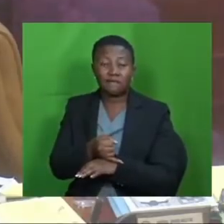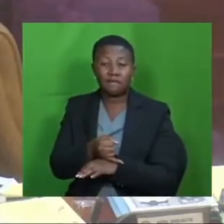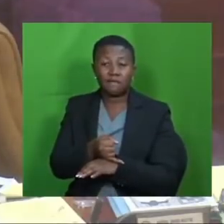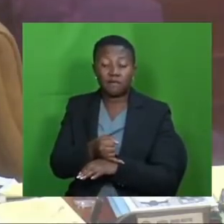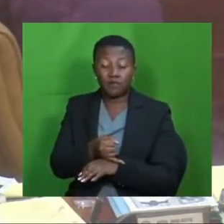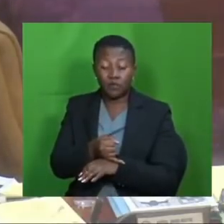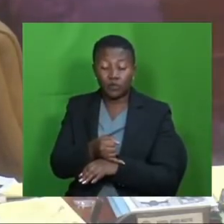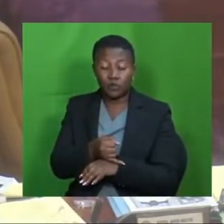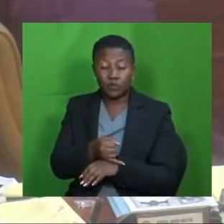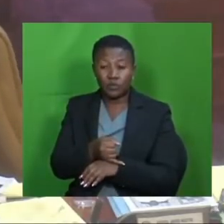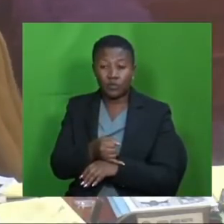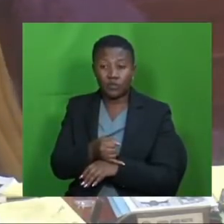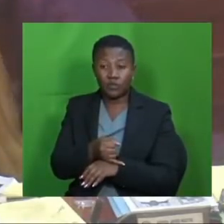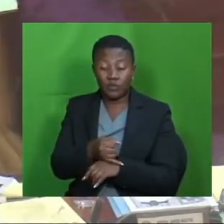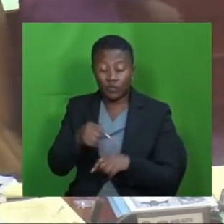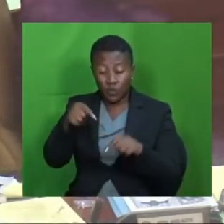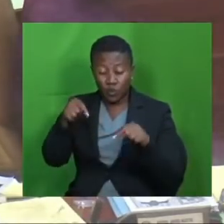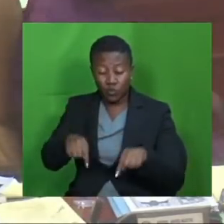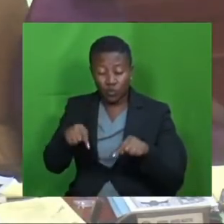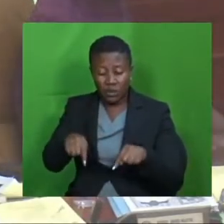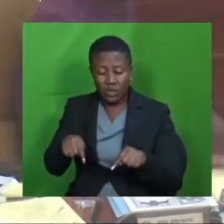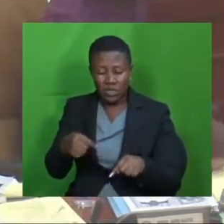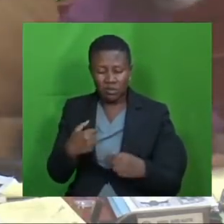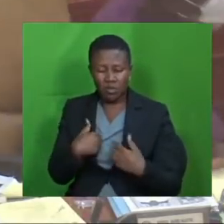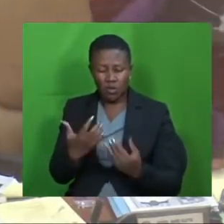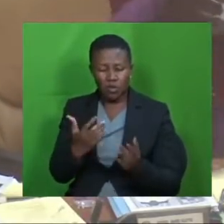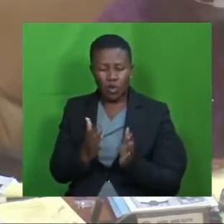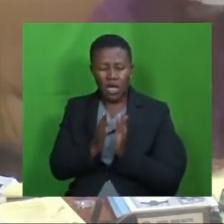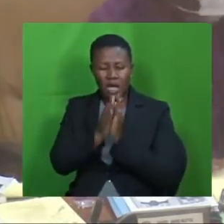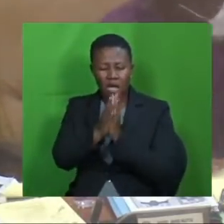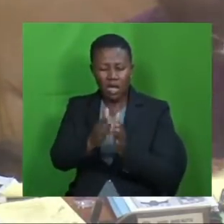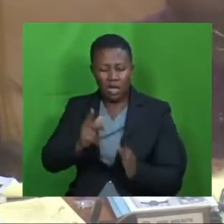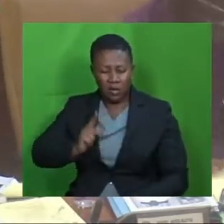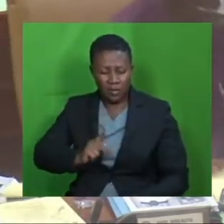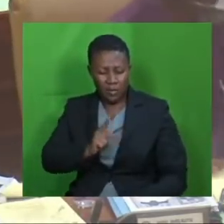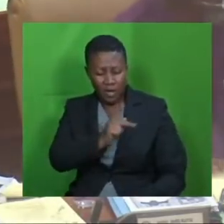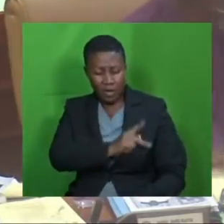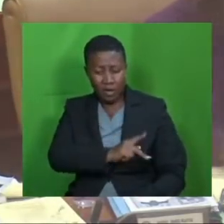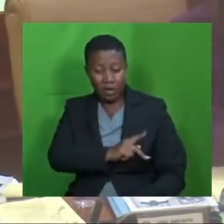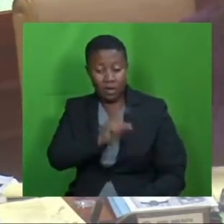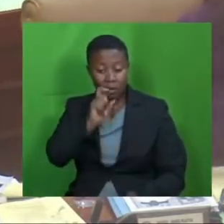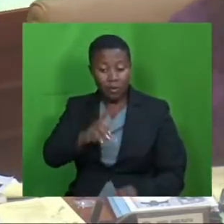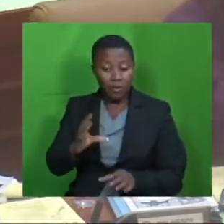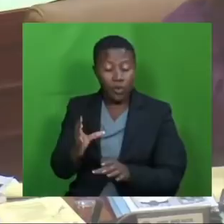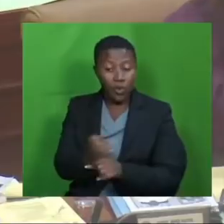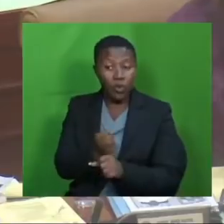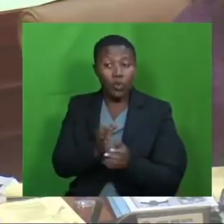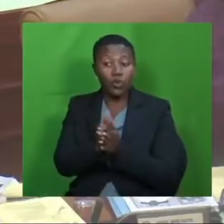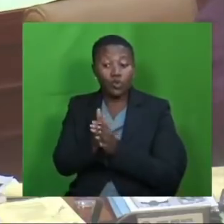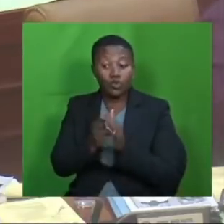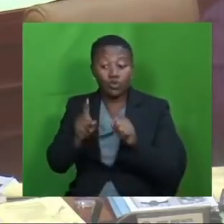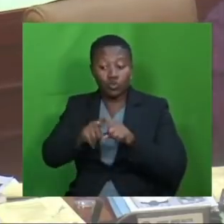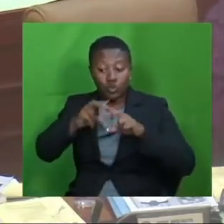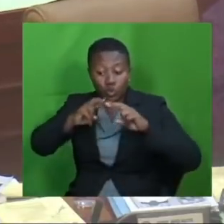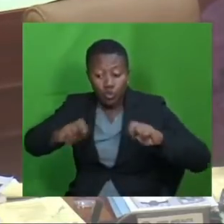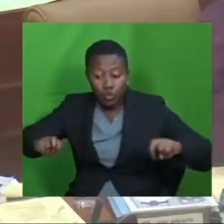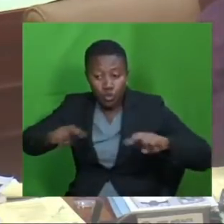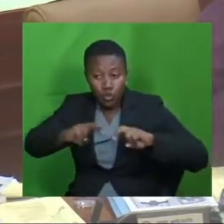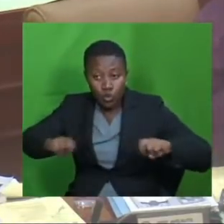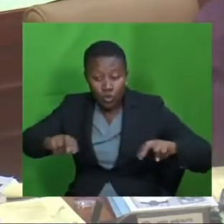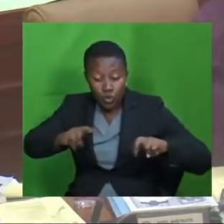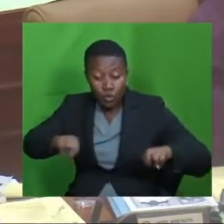today I'm going to ask for Parliament to take interest in investigating the operations of